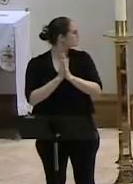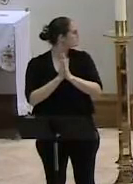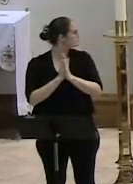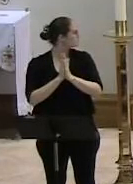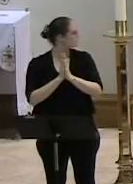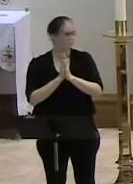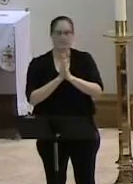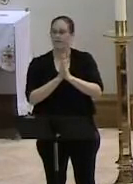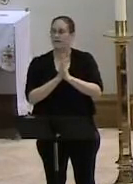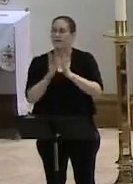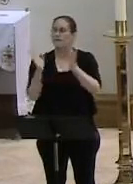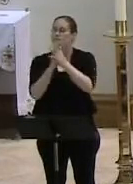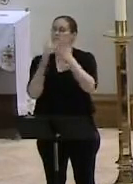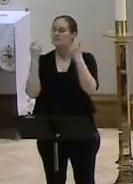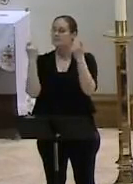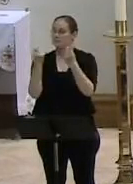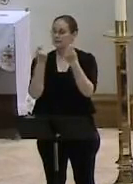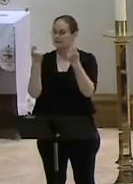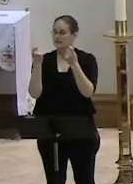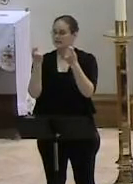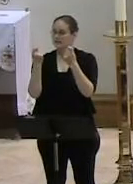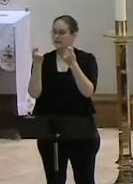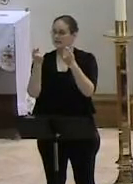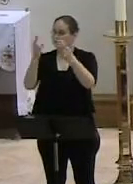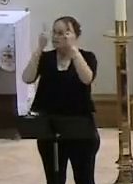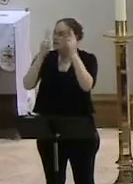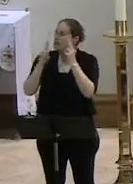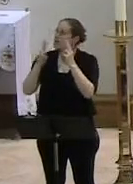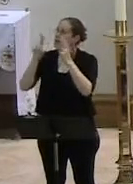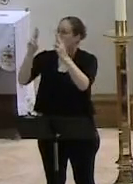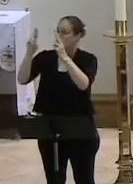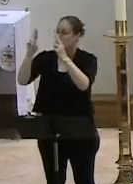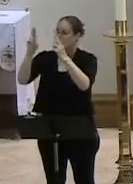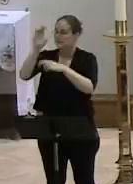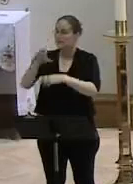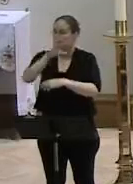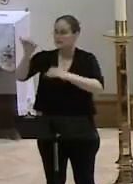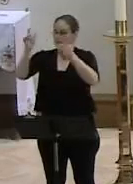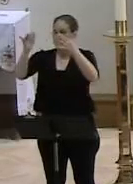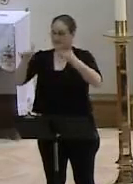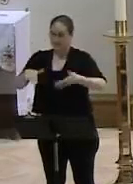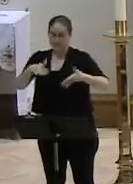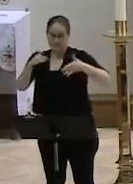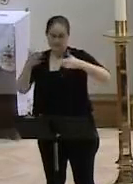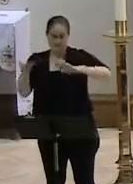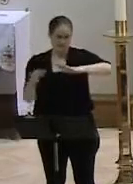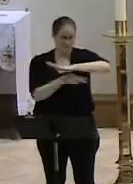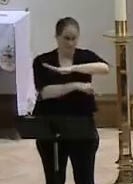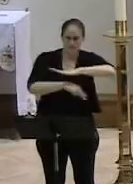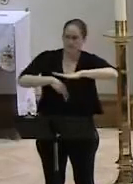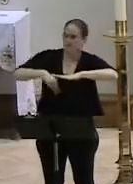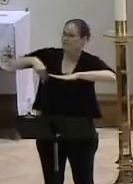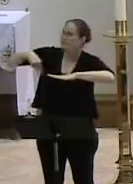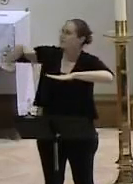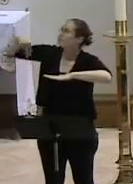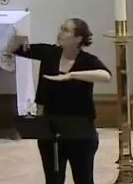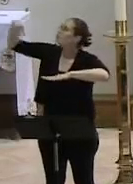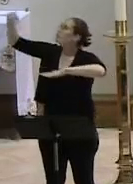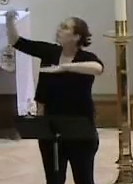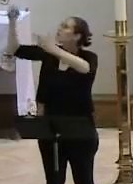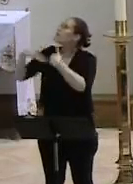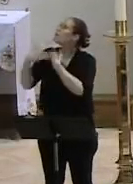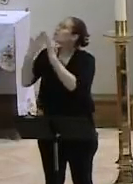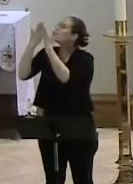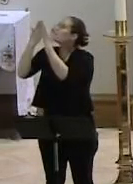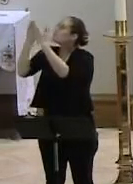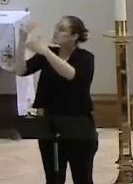free. Therefore, as we celebrate the memorial of Jesus' death and resurrection and ascension, we offer you, Lord Father, the